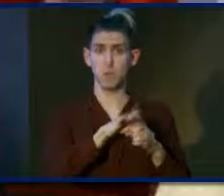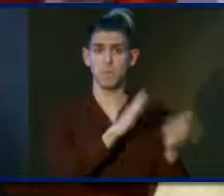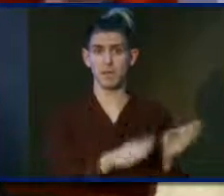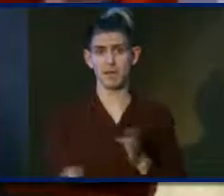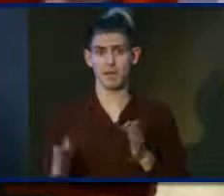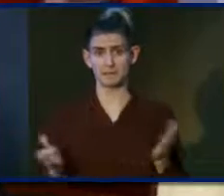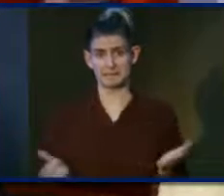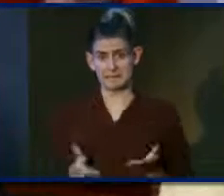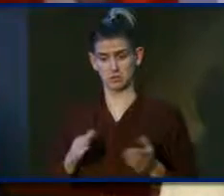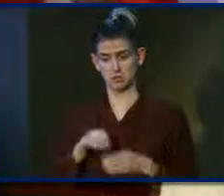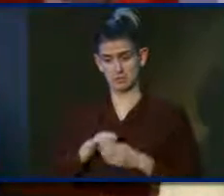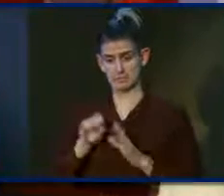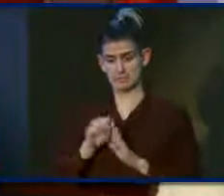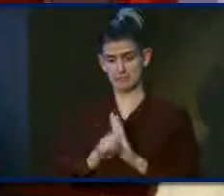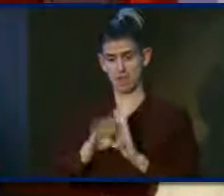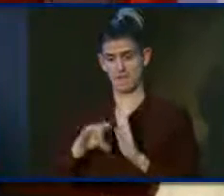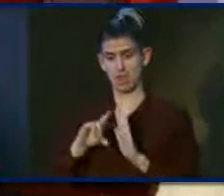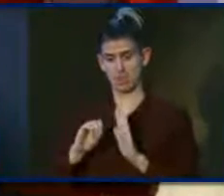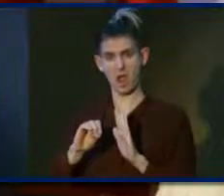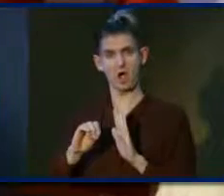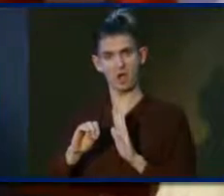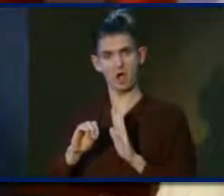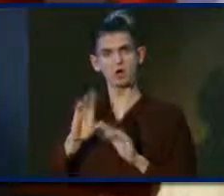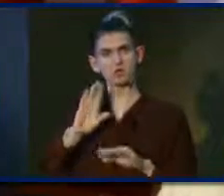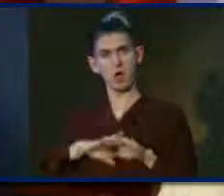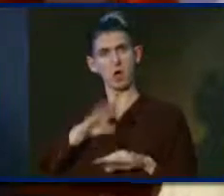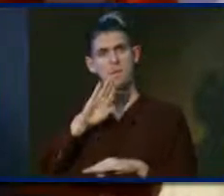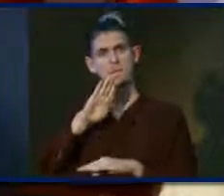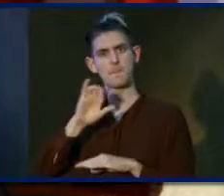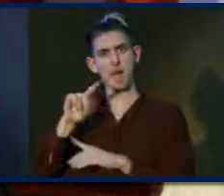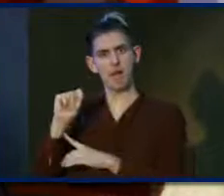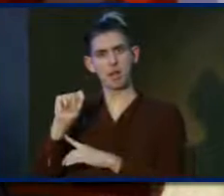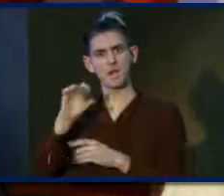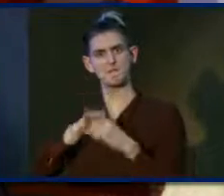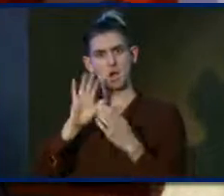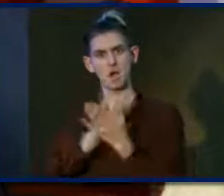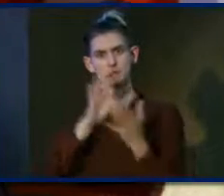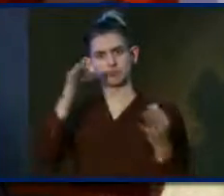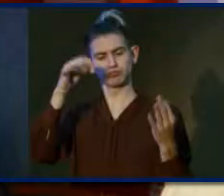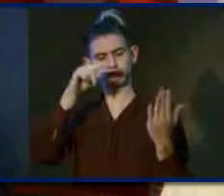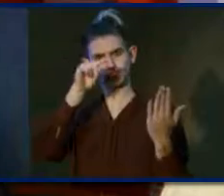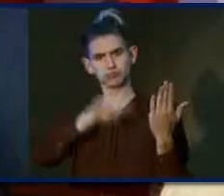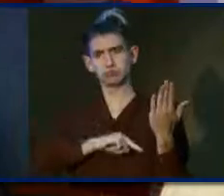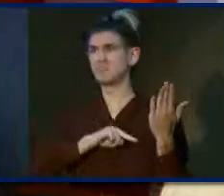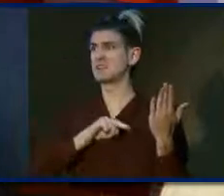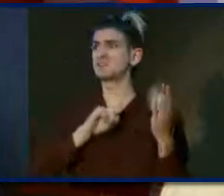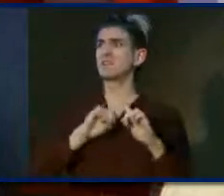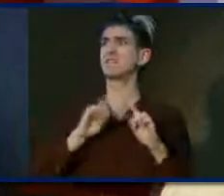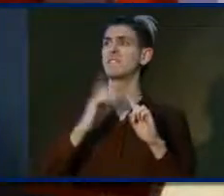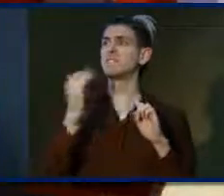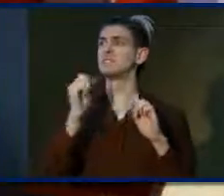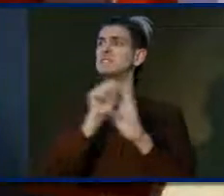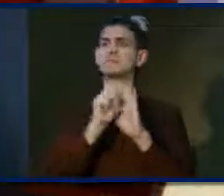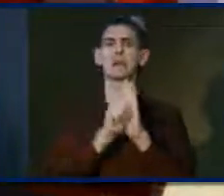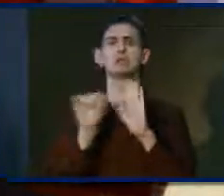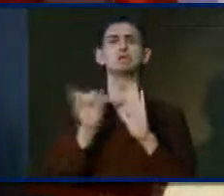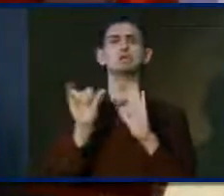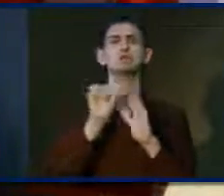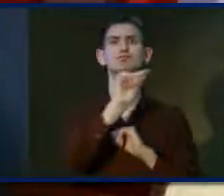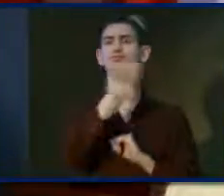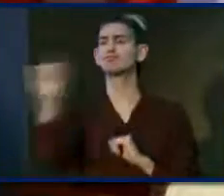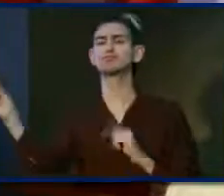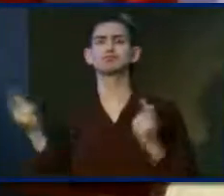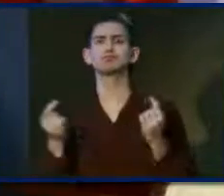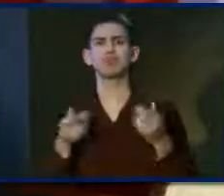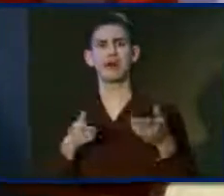year and was upheld in a referendum and has passed in 15 states and DC, and which would allow states to